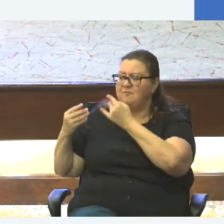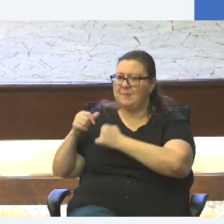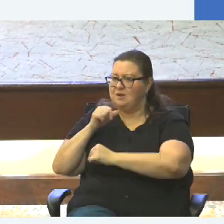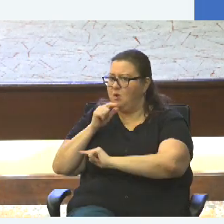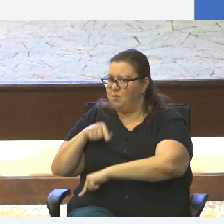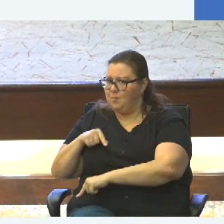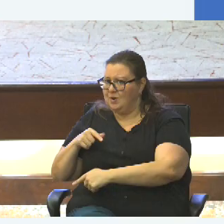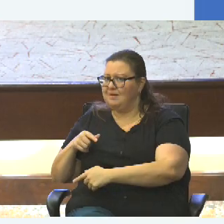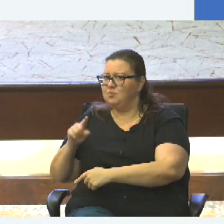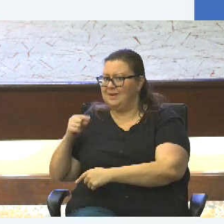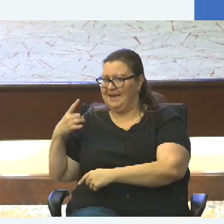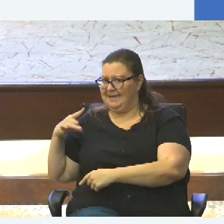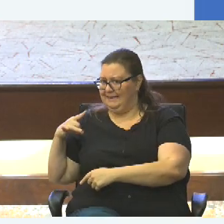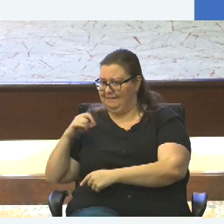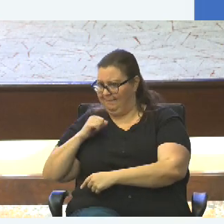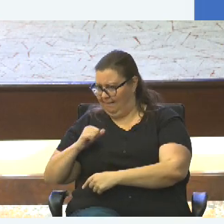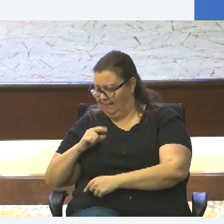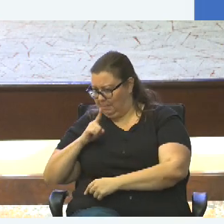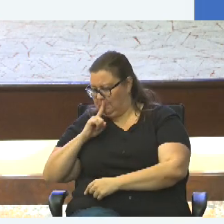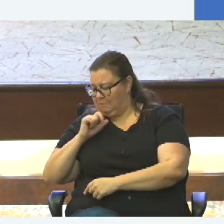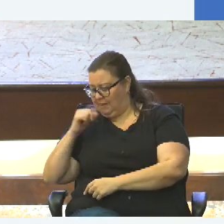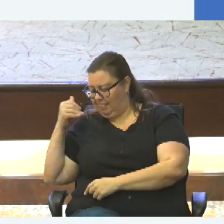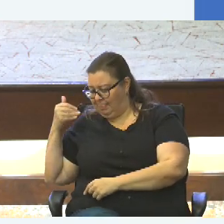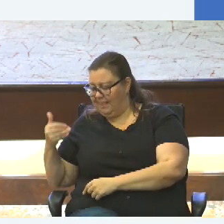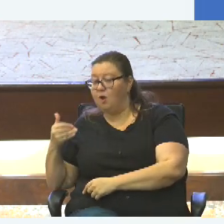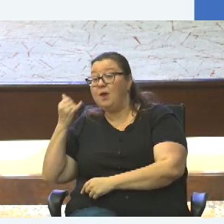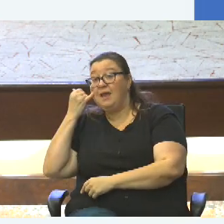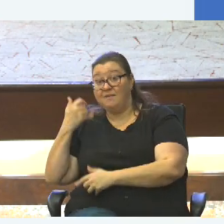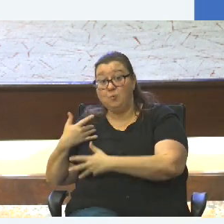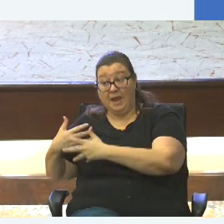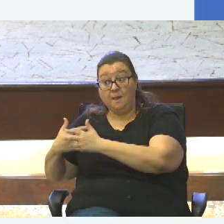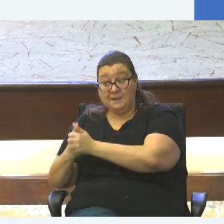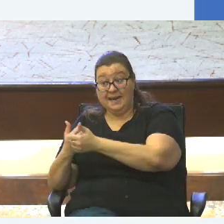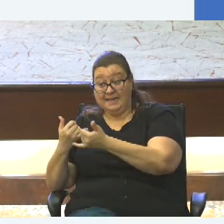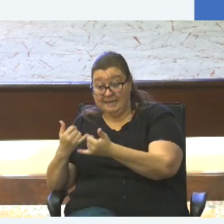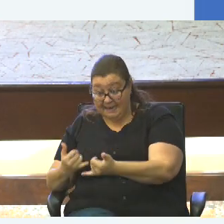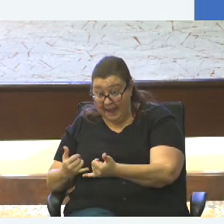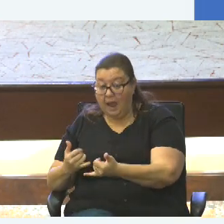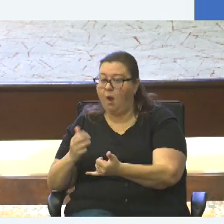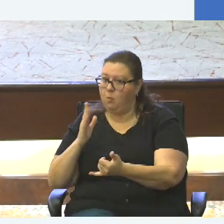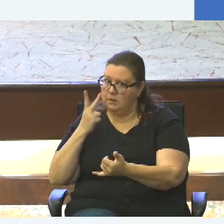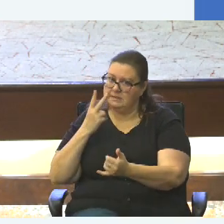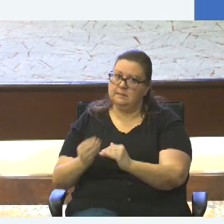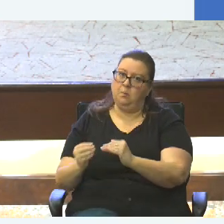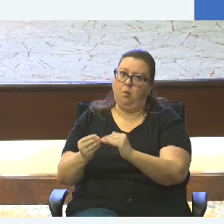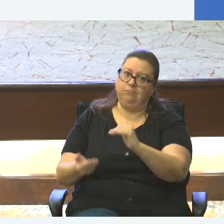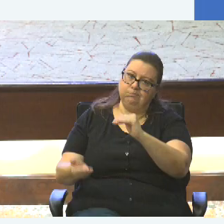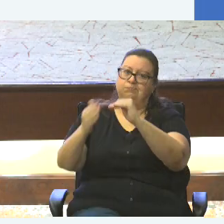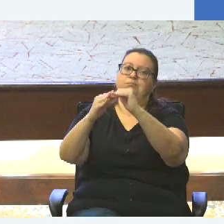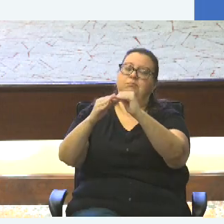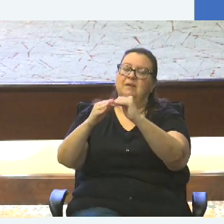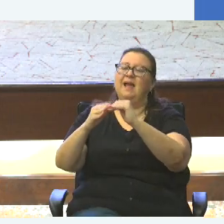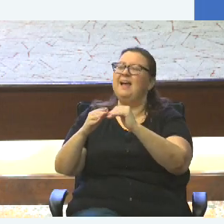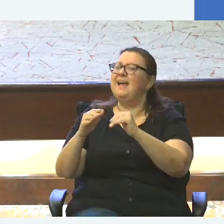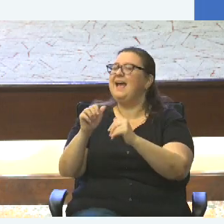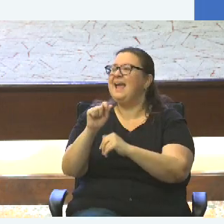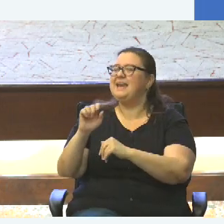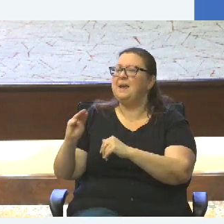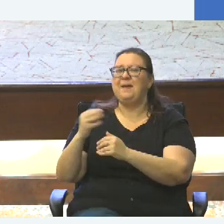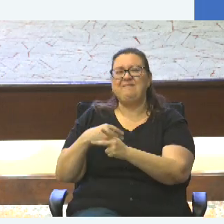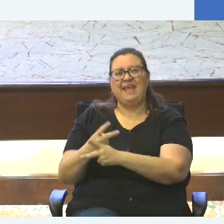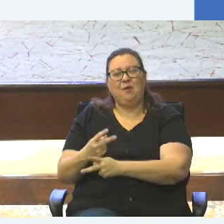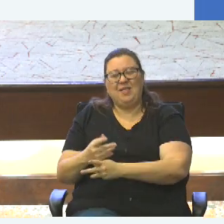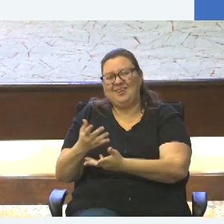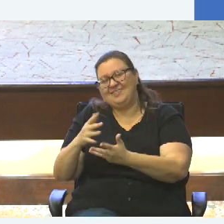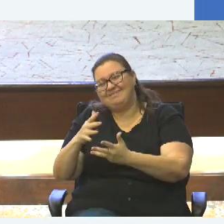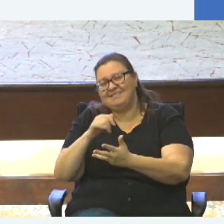the 2018 study. And I suspect that if we were able to update that, if those cells were not locked to us by Texas A&M, that number would probably be somewhat